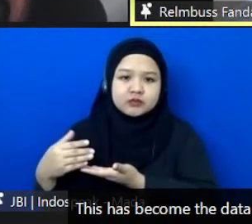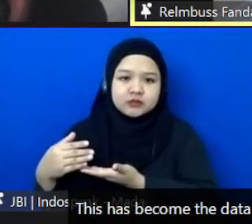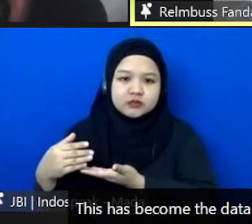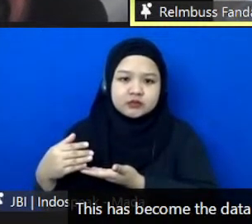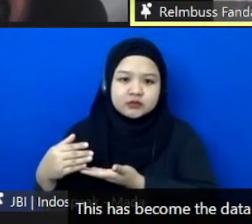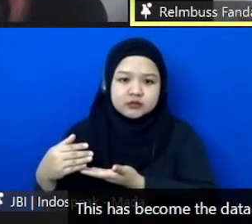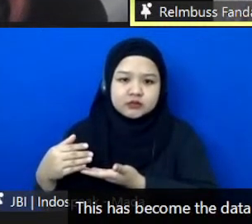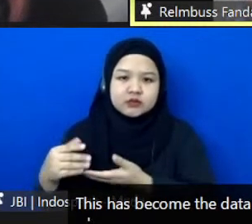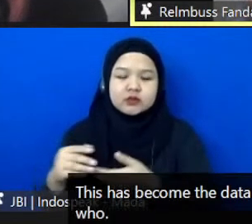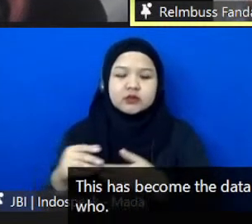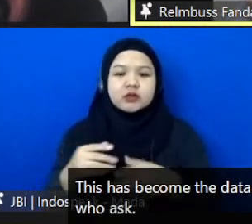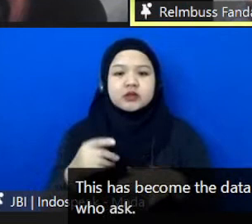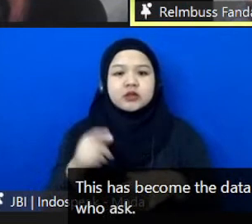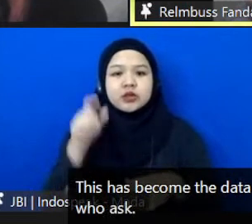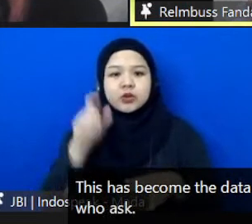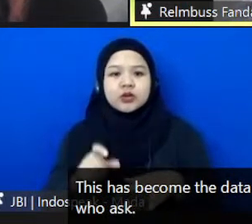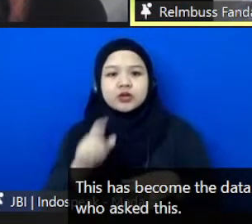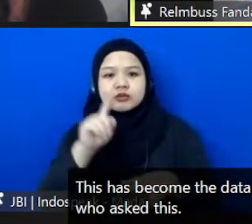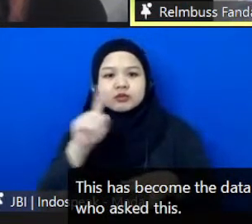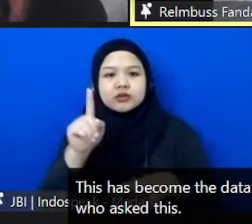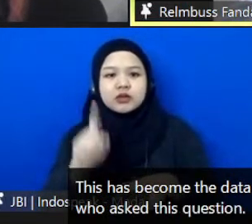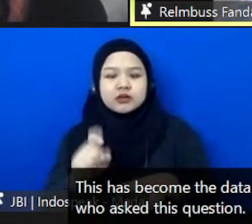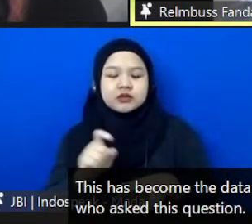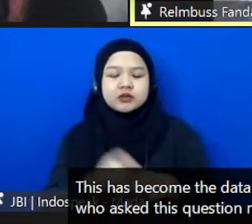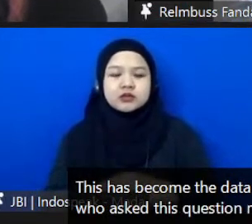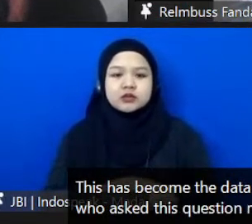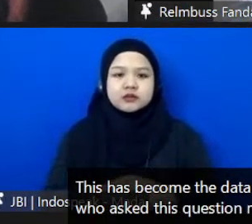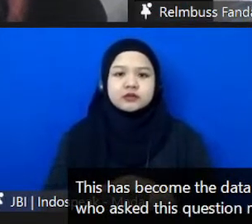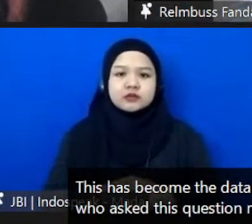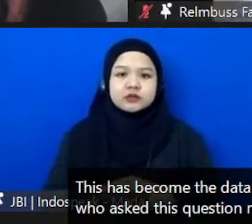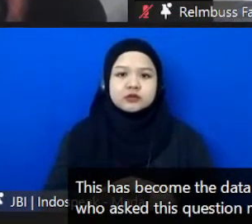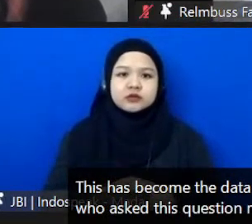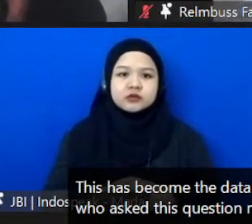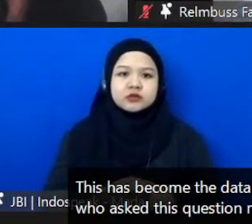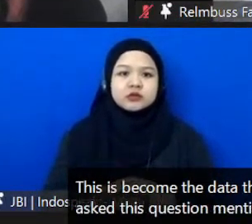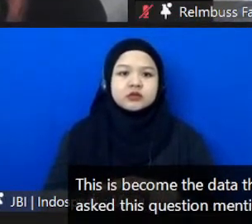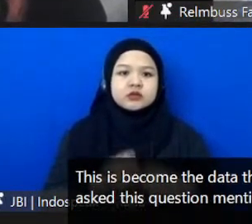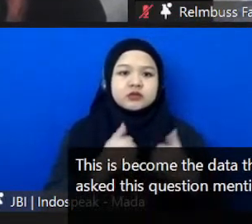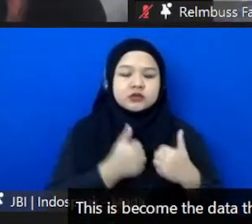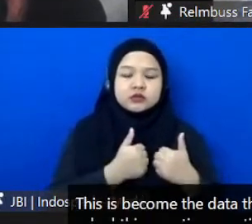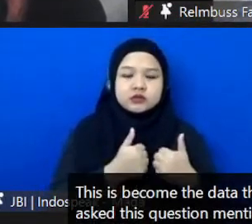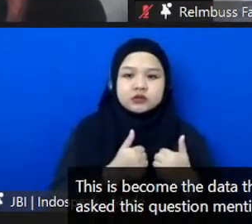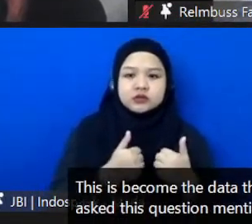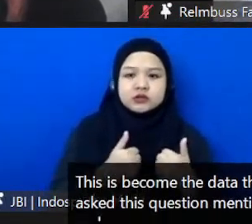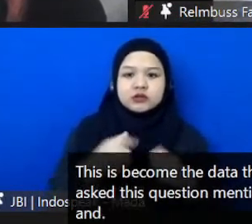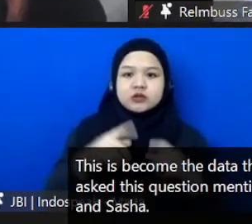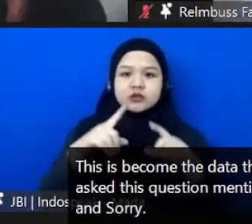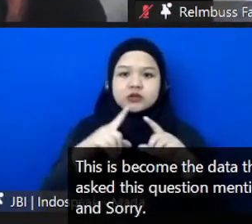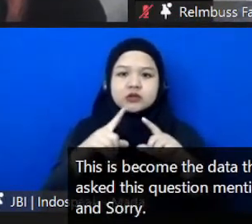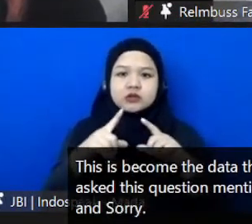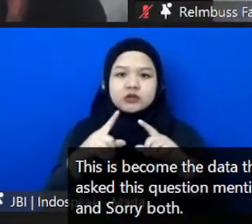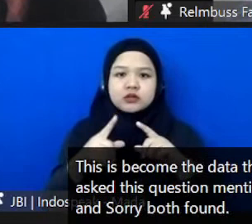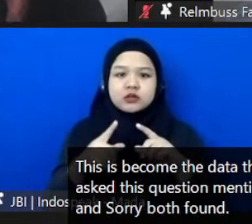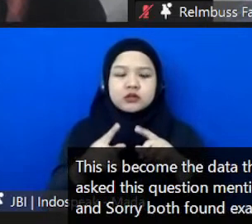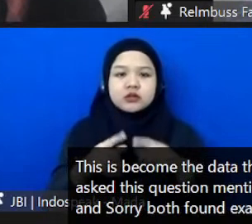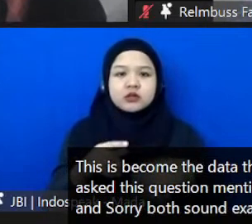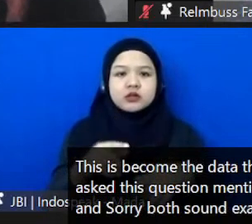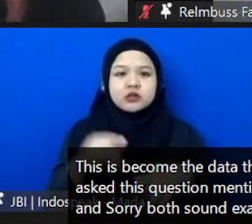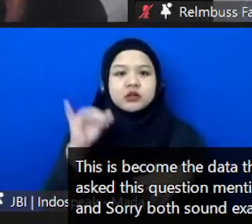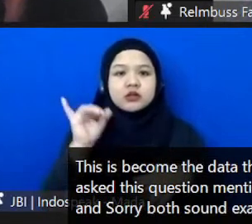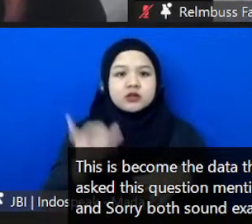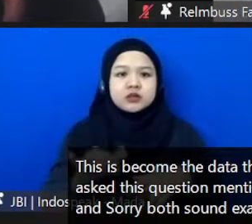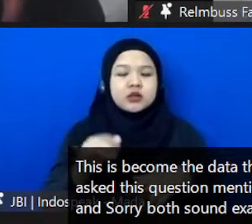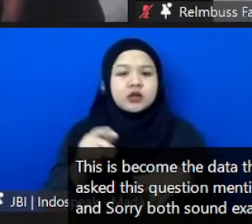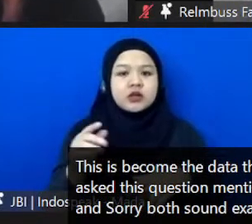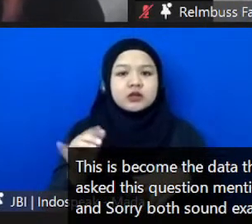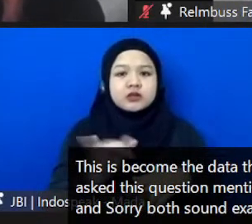the people who ask this question mentioned. Thanks, Embus. And Amalia and Sari both found exactly the same thing,